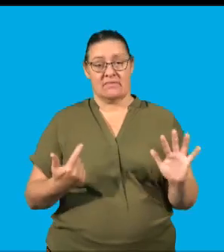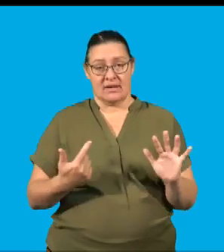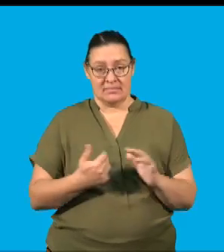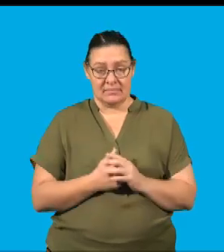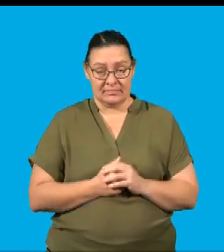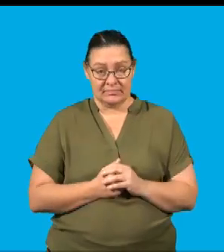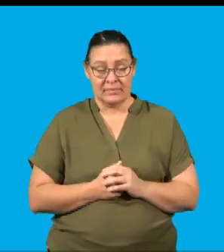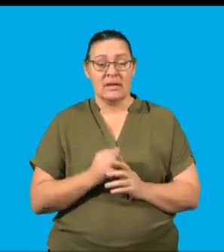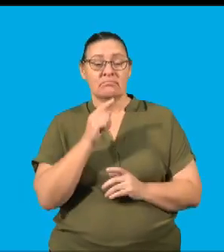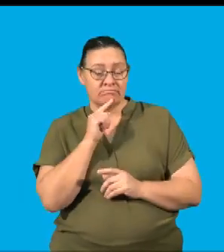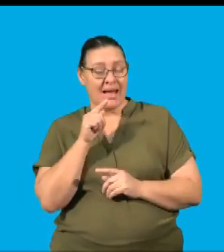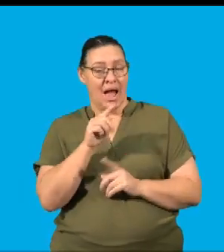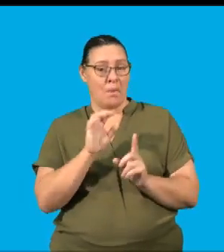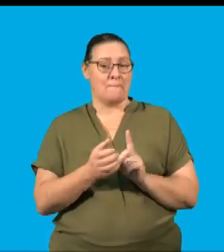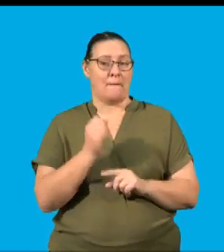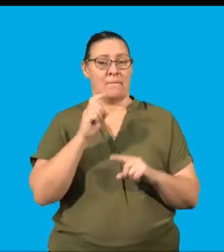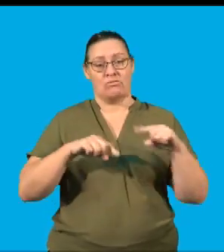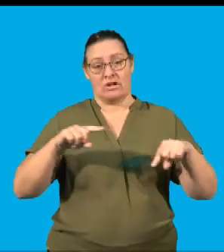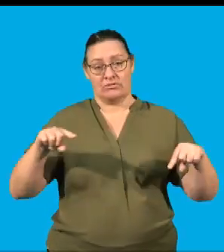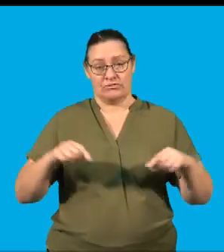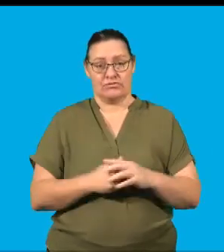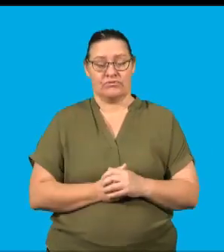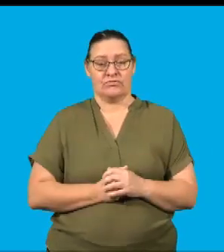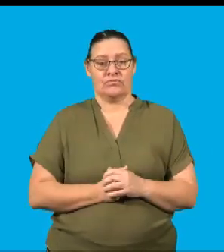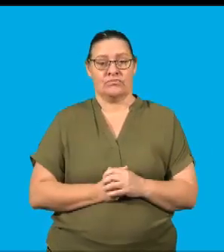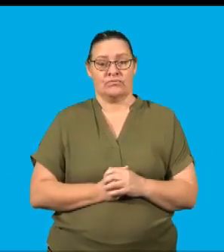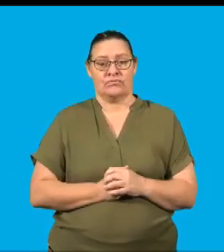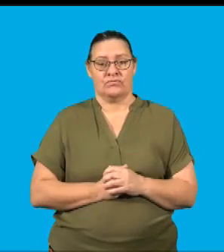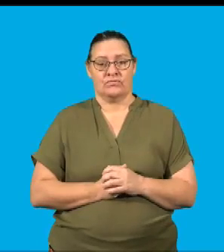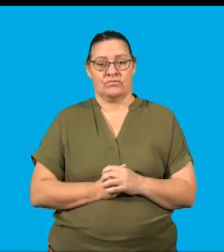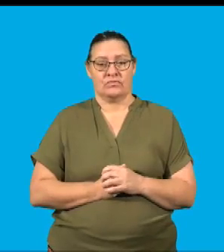is how you determine your range.